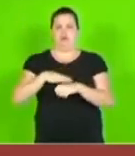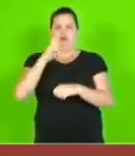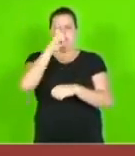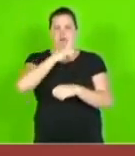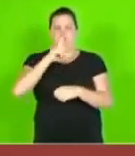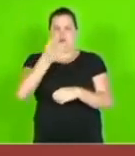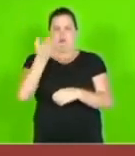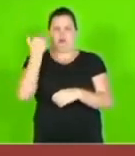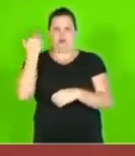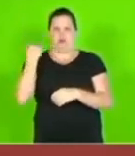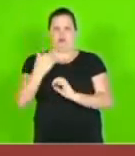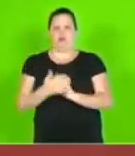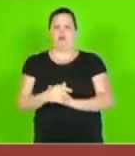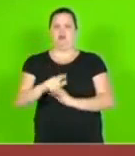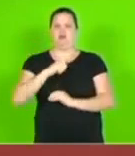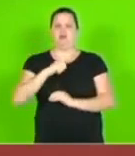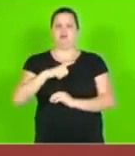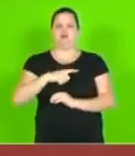We were talking last Sunday